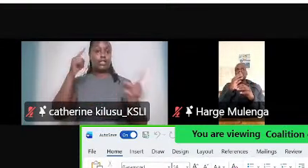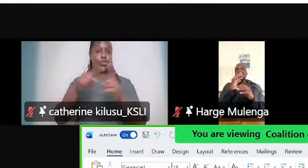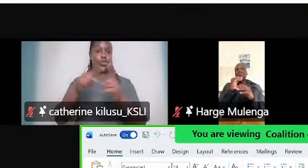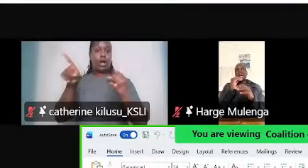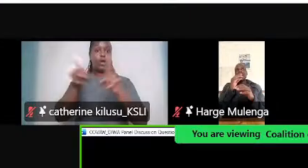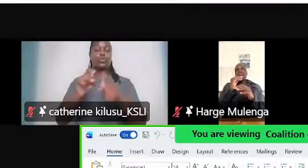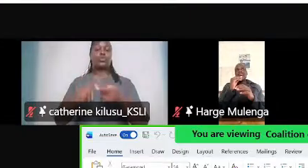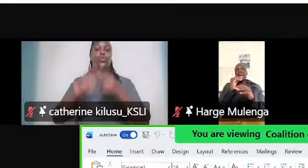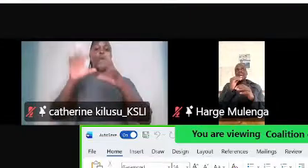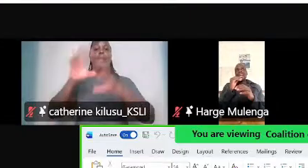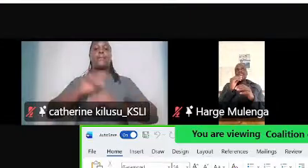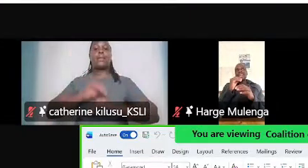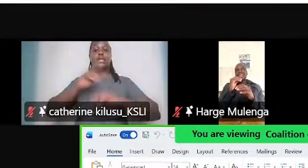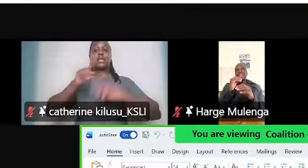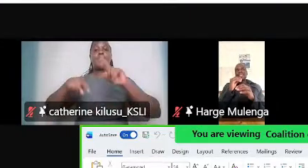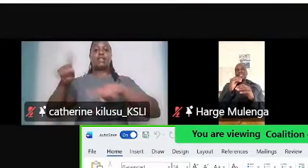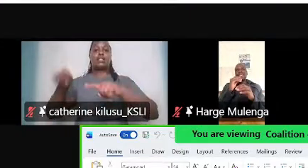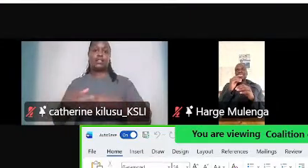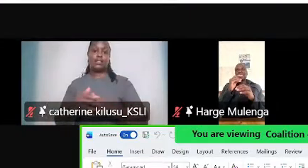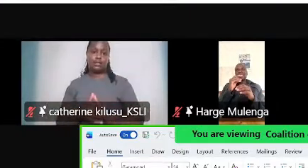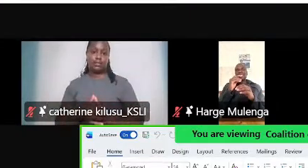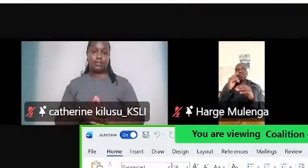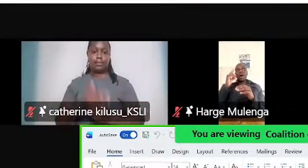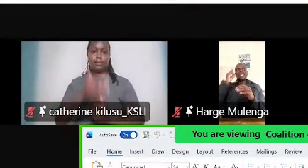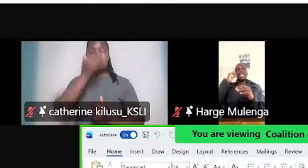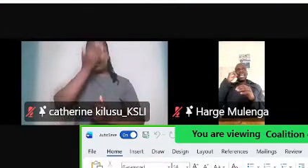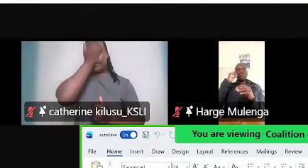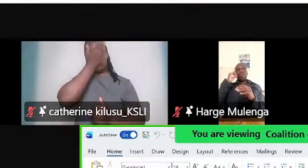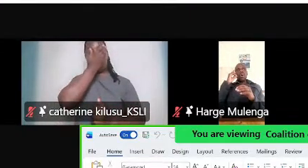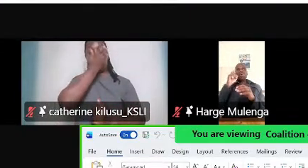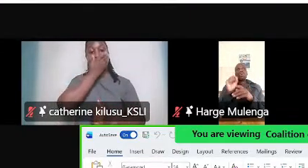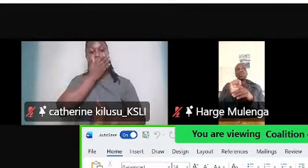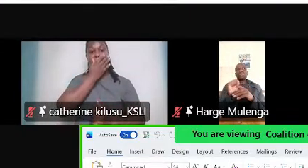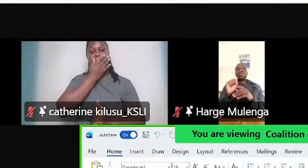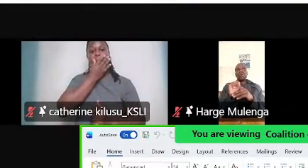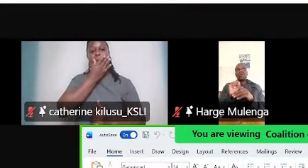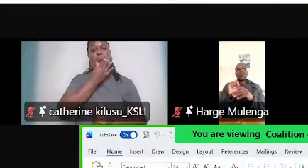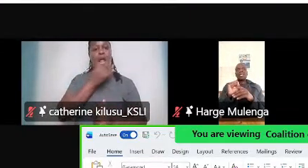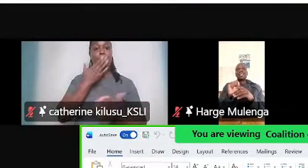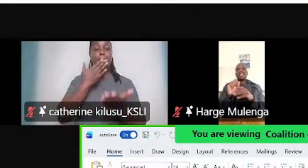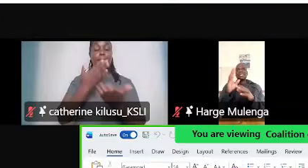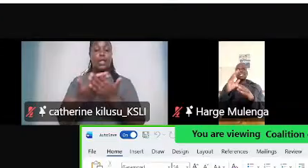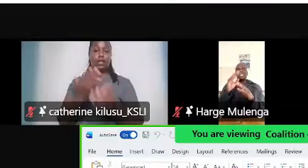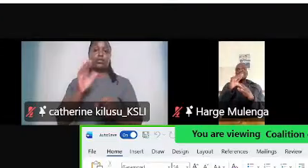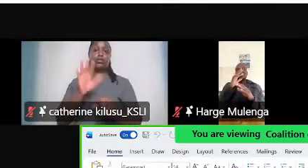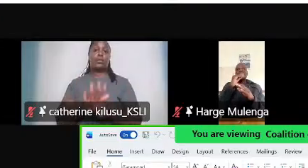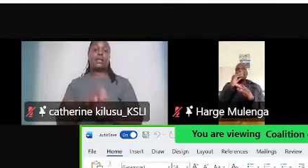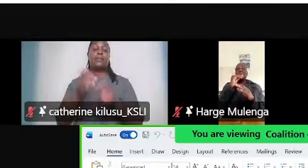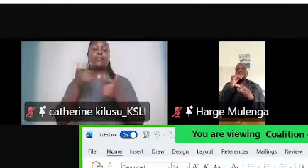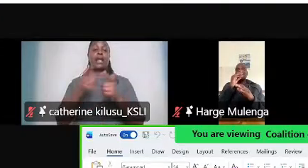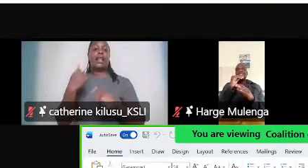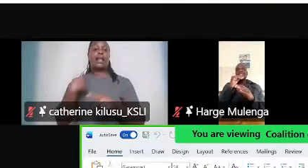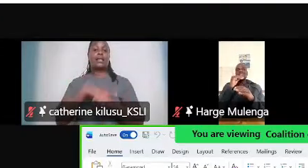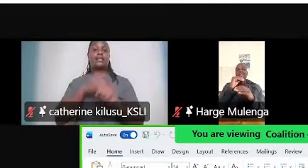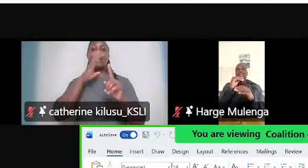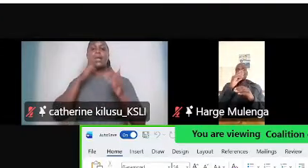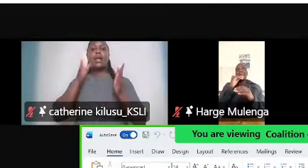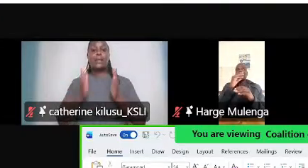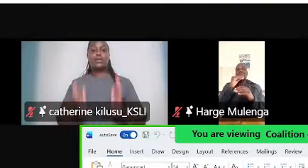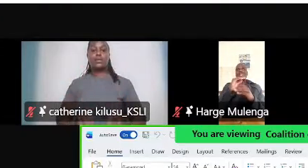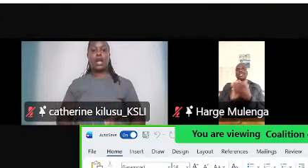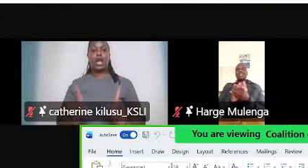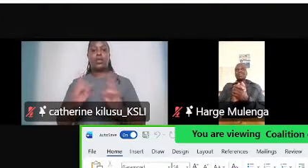very much, Mwende. And I actually like the point that you mentioned. Let us be personal about this and embrace